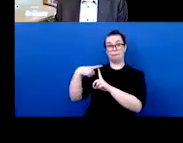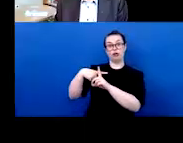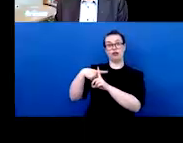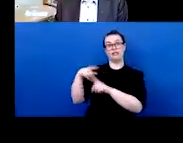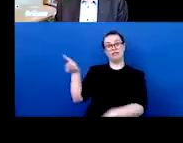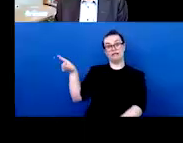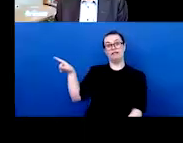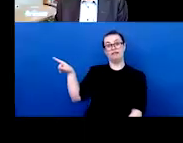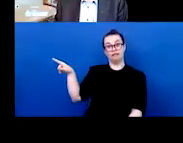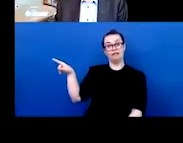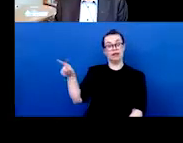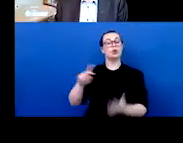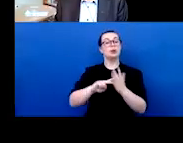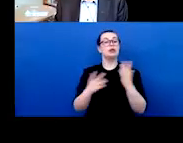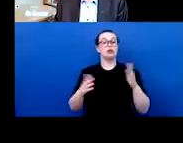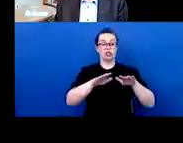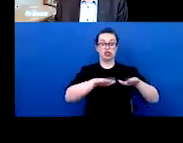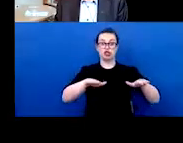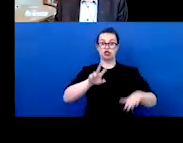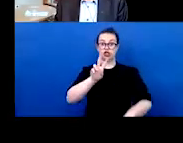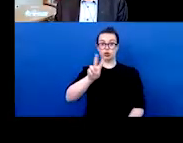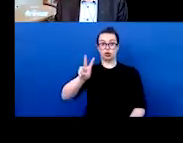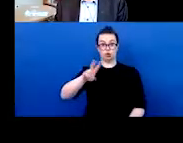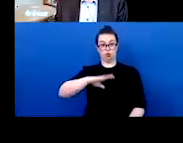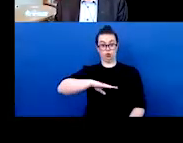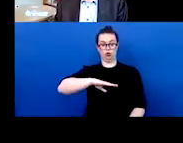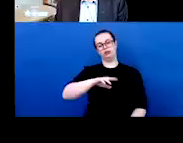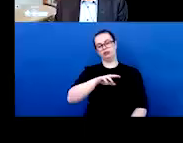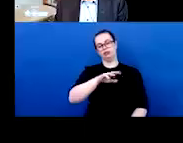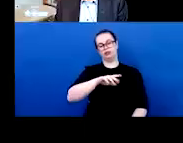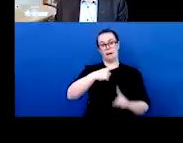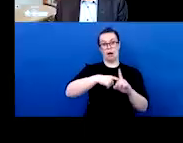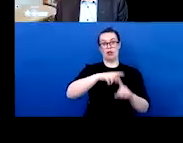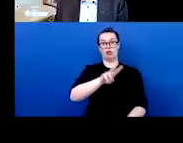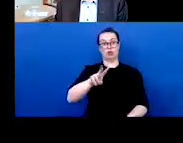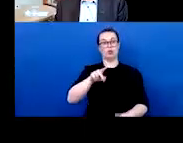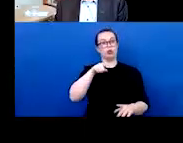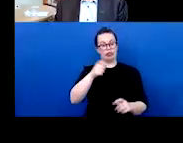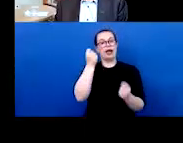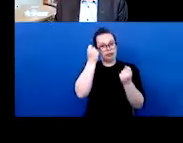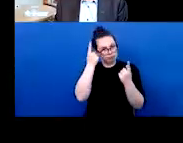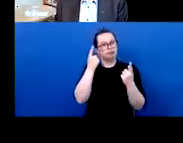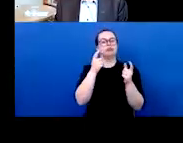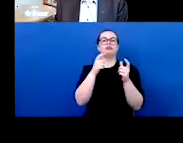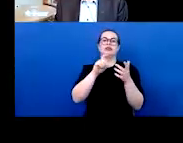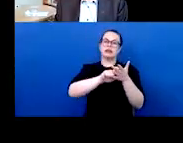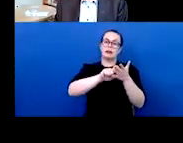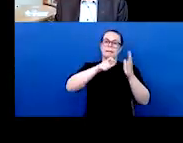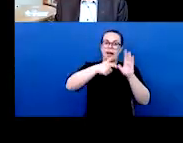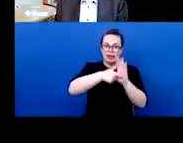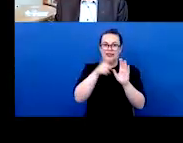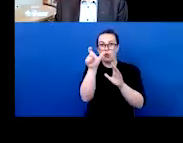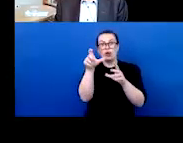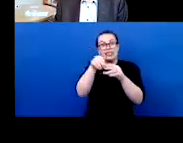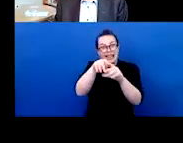distribution. So children at 22 months of age are sensitive to semantic relations in context, to morphological gender